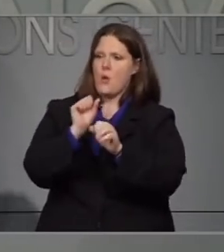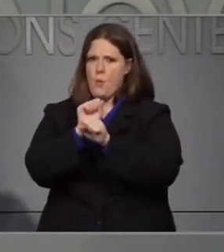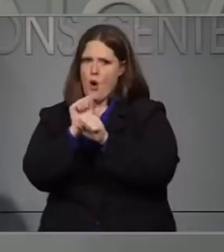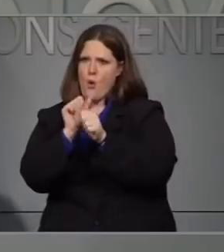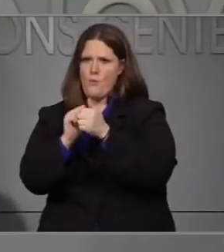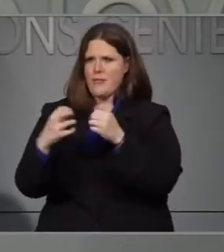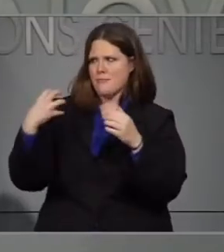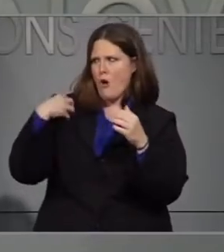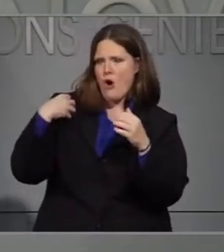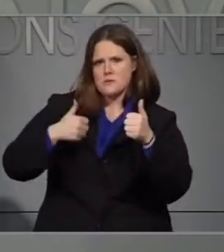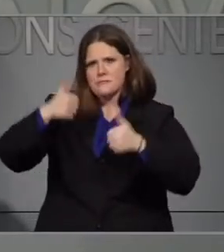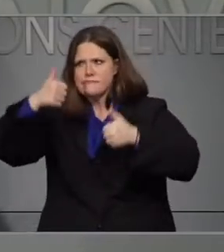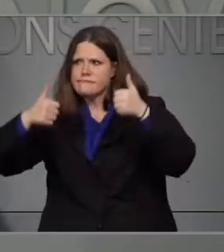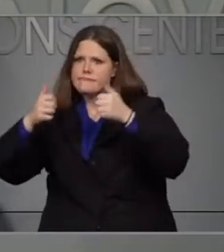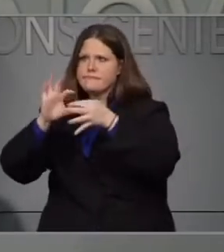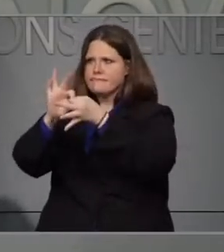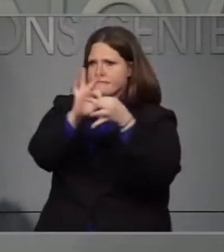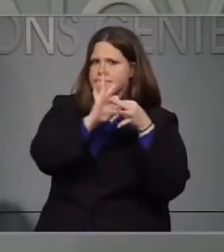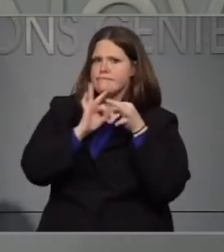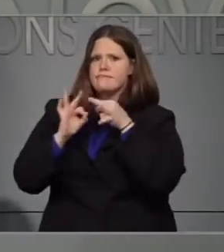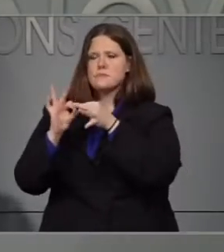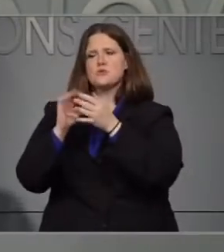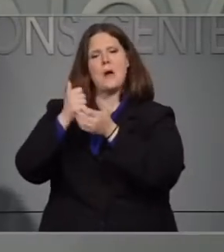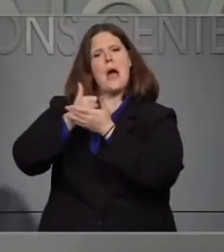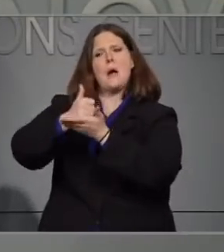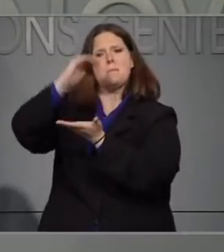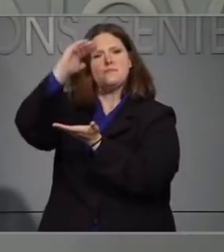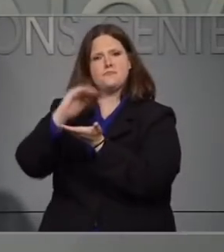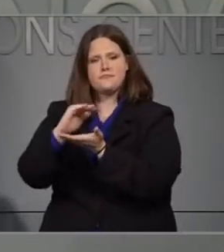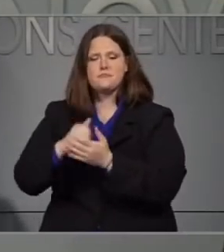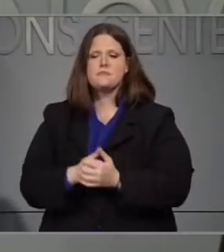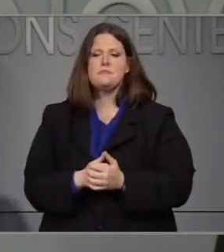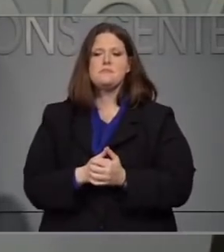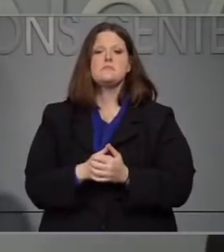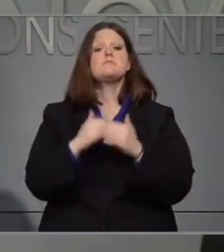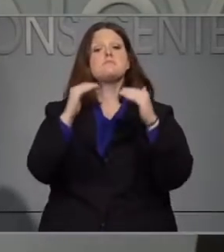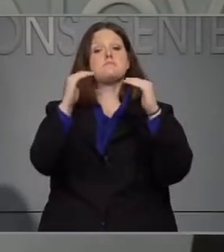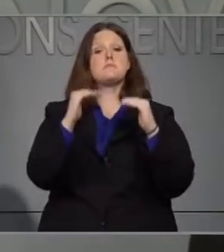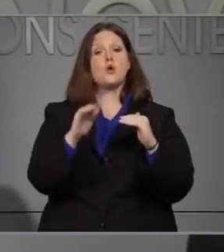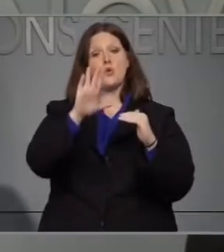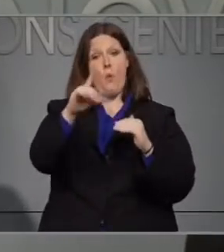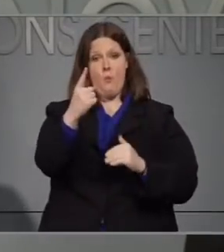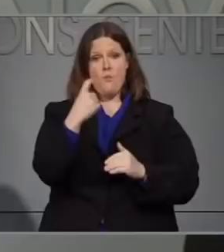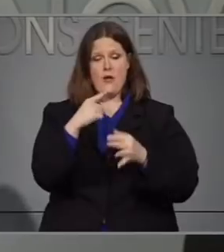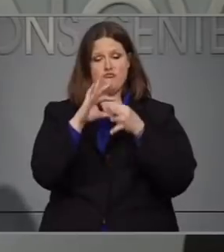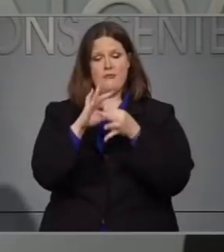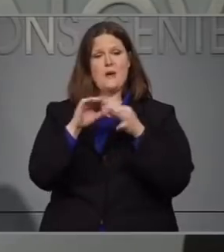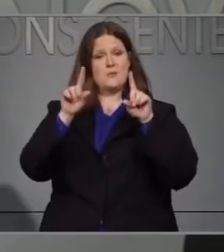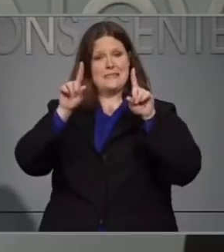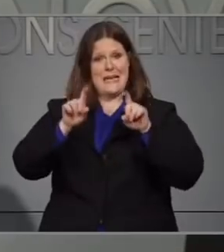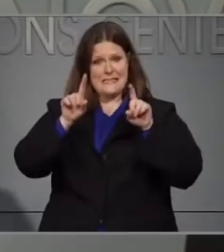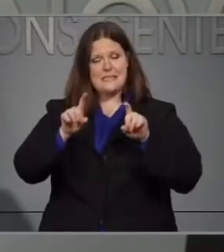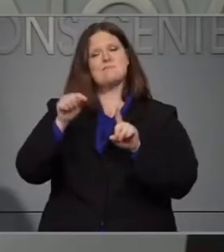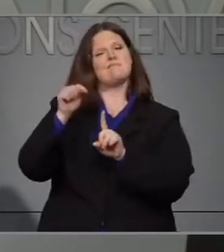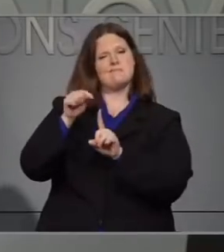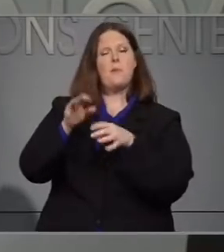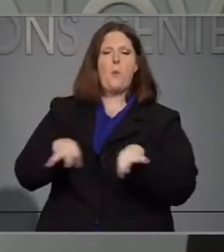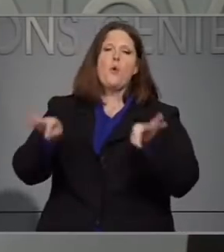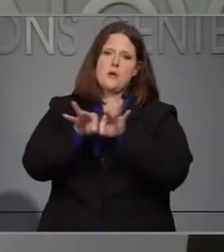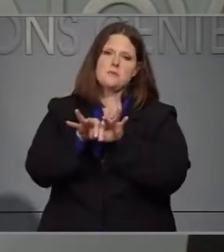that. As far as the latest guidance on testing, thanks for bringing that up. Testing continues to be a really important